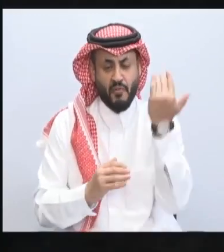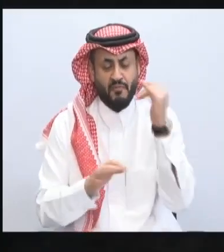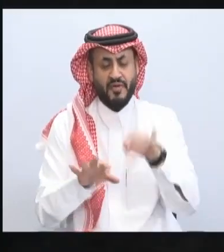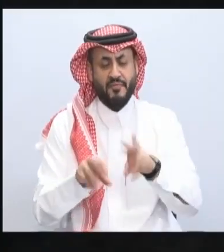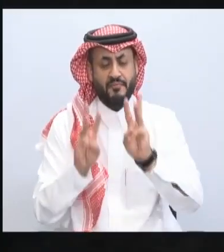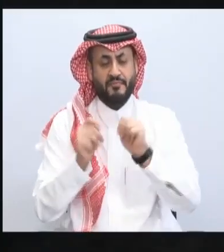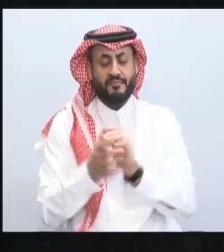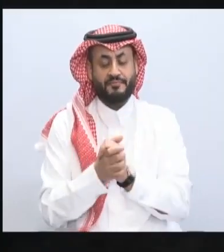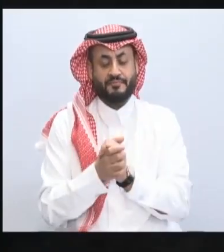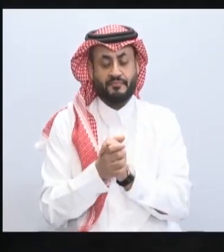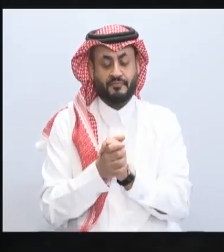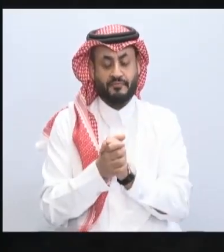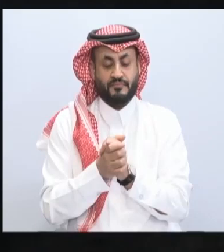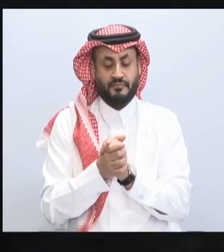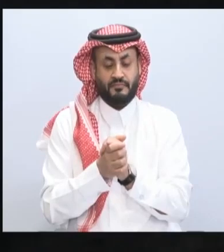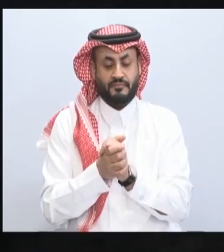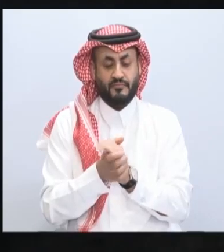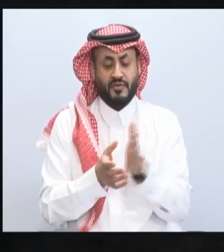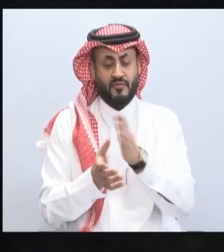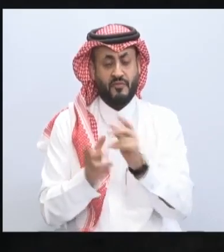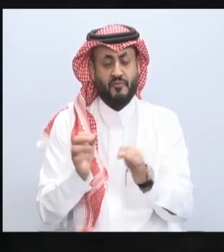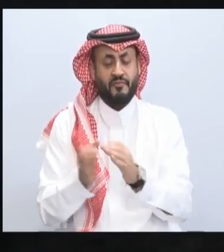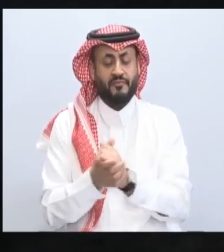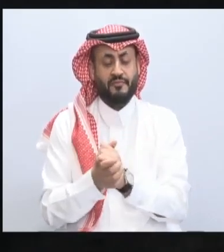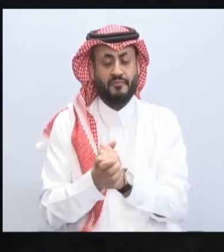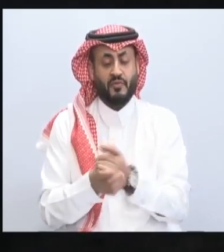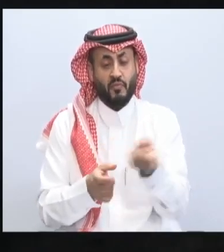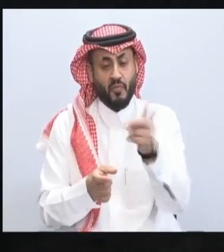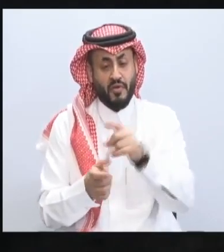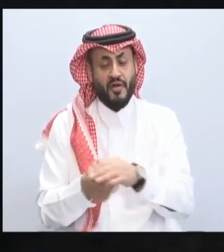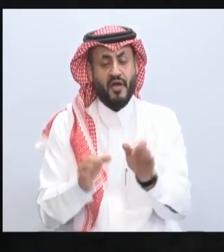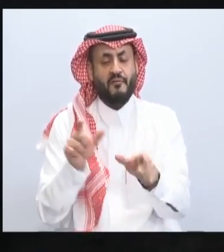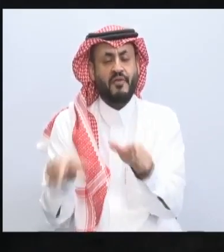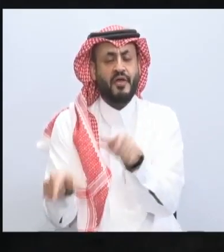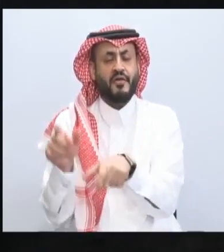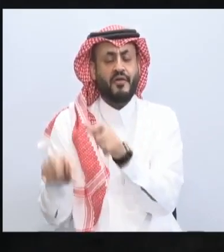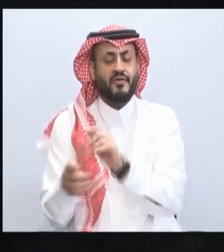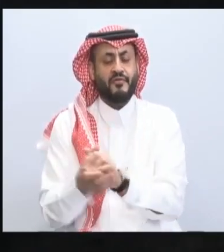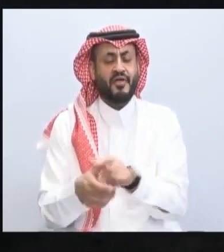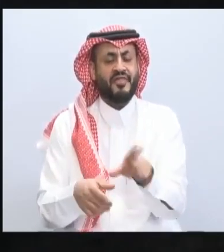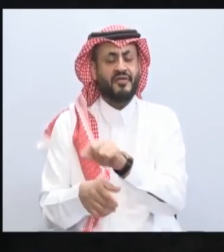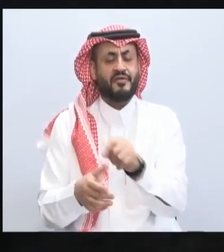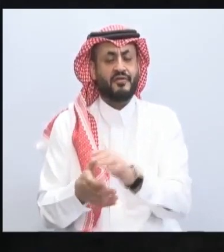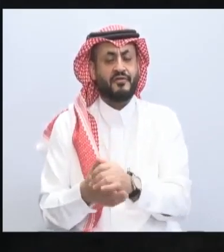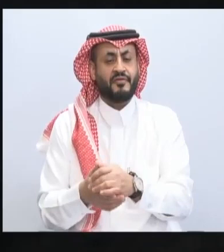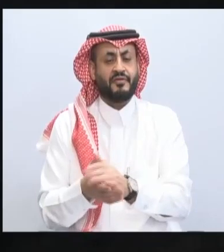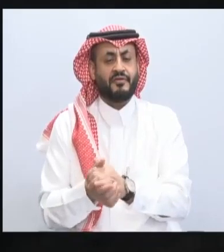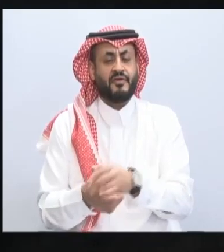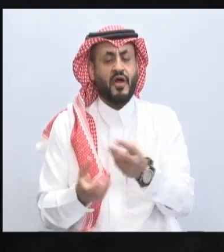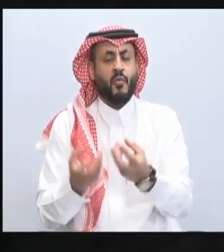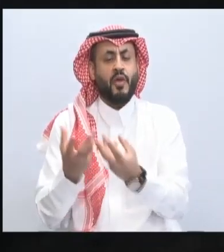emails. And also, just for information, we know that also people used to use like kinds of smoke